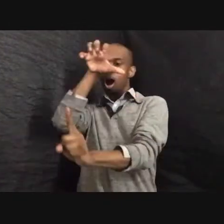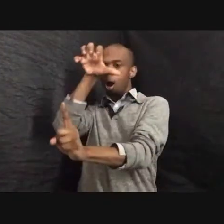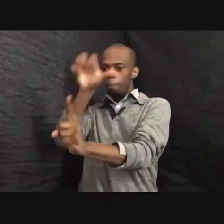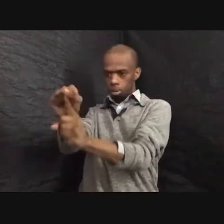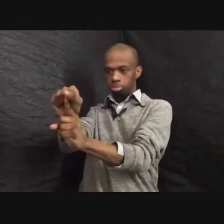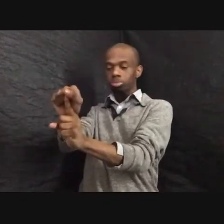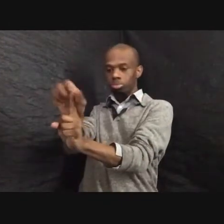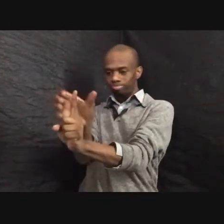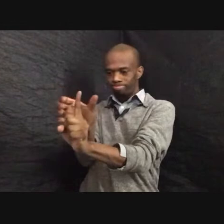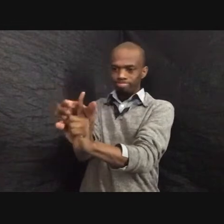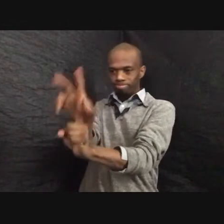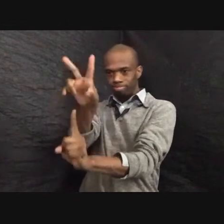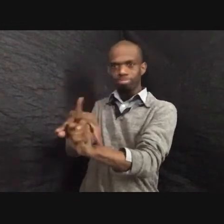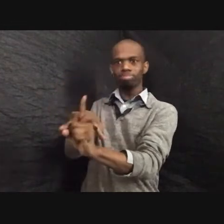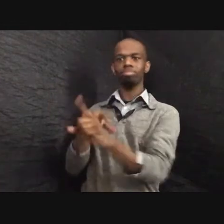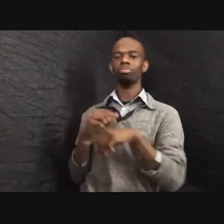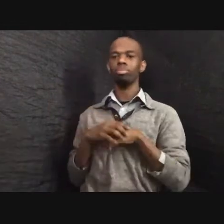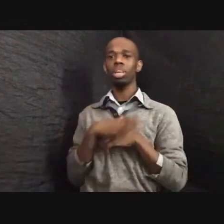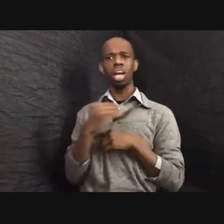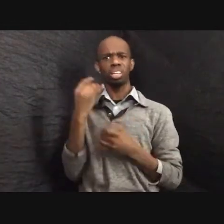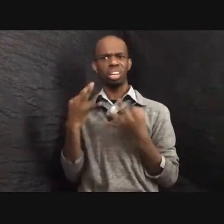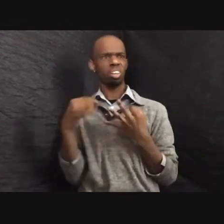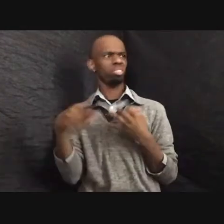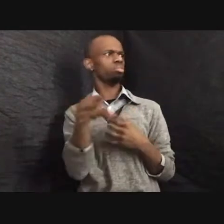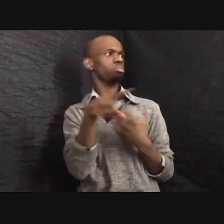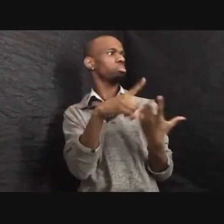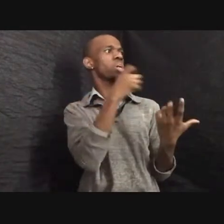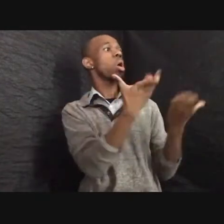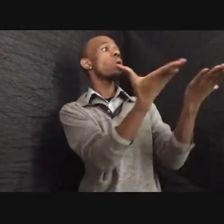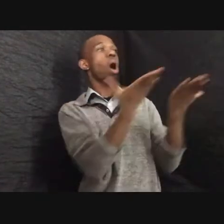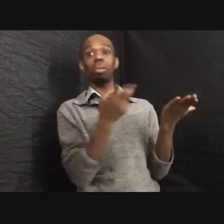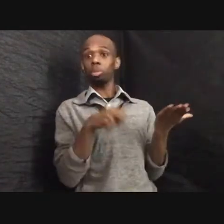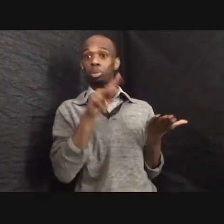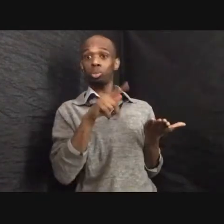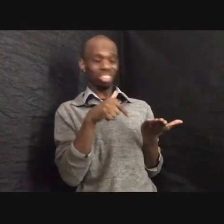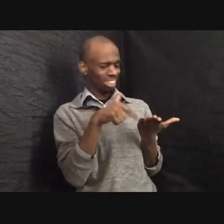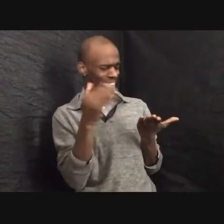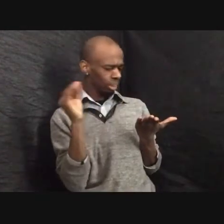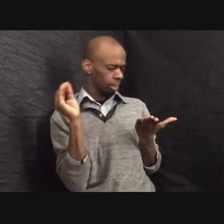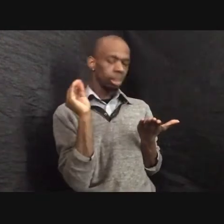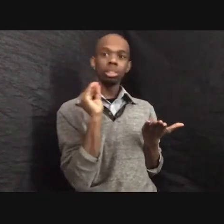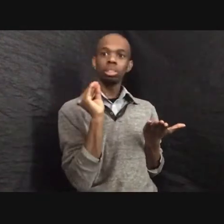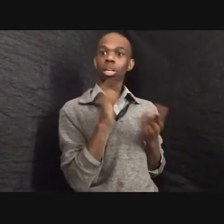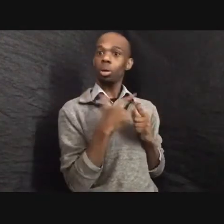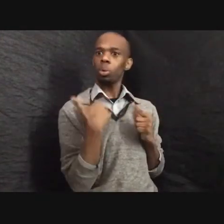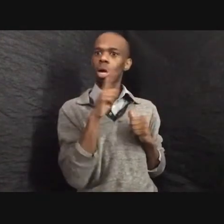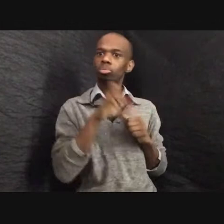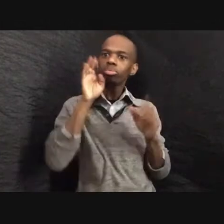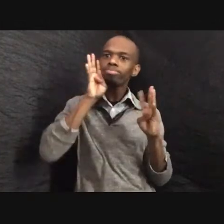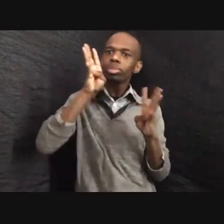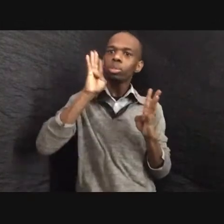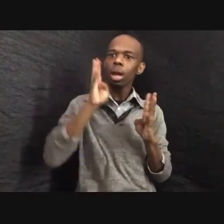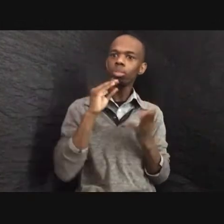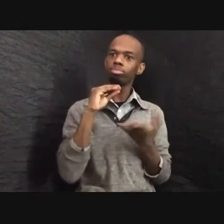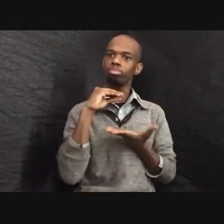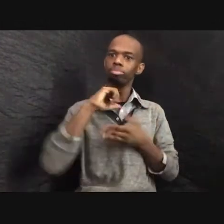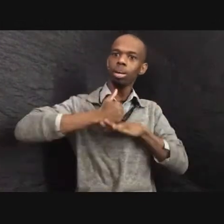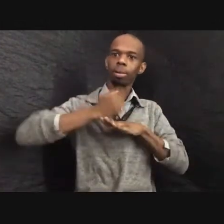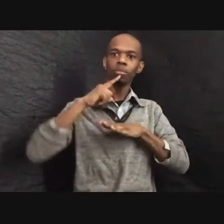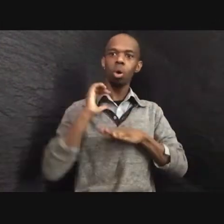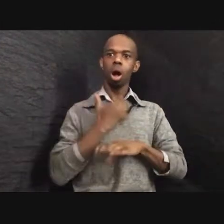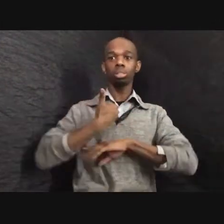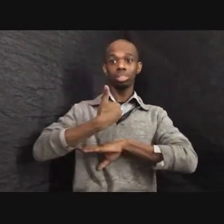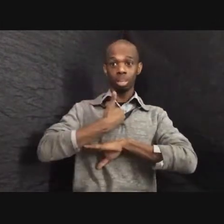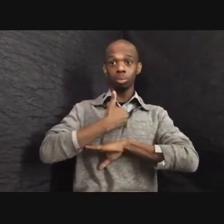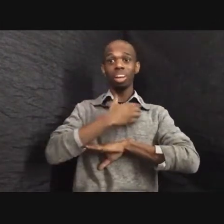opportunity, understand that you can create your own just as quick. We can create our own. And when we start to recognize as a community, especially as a Black and